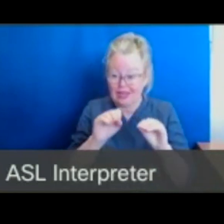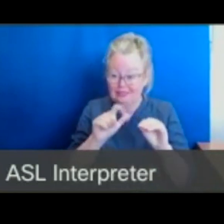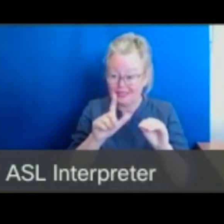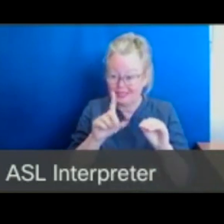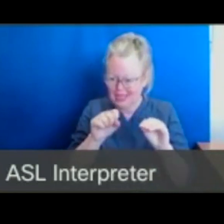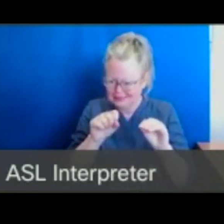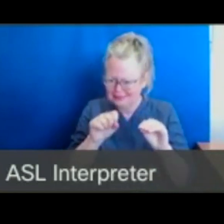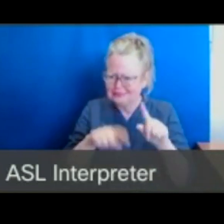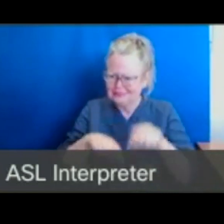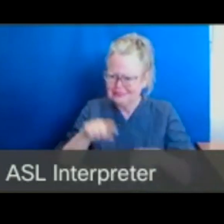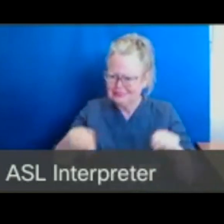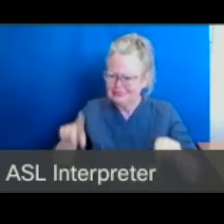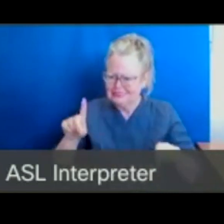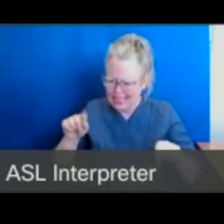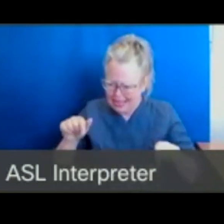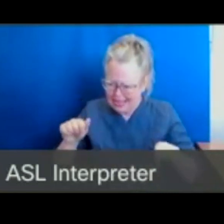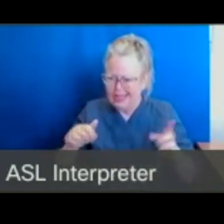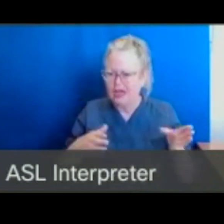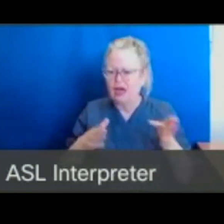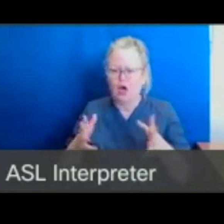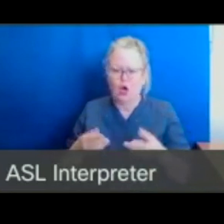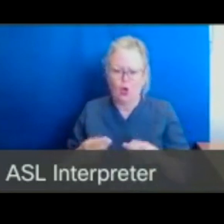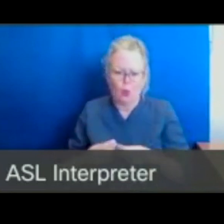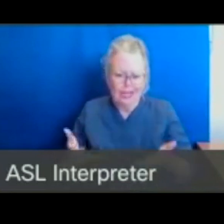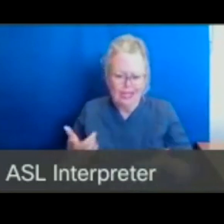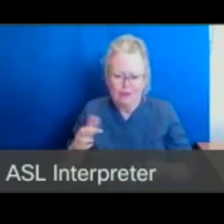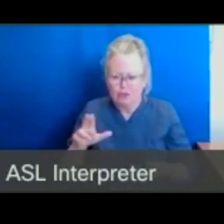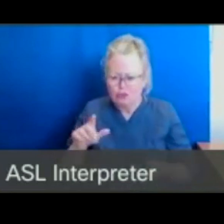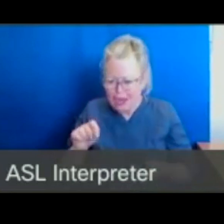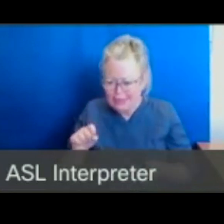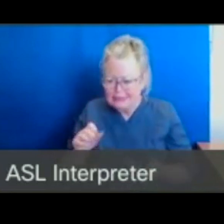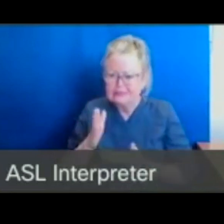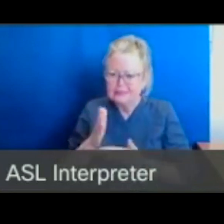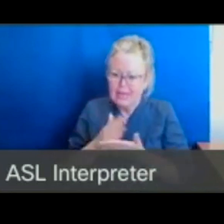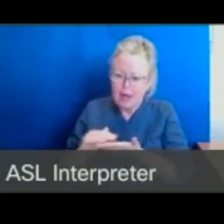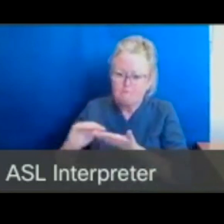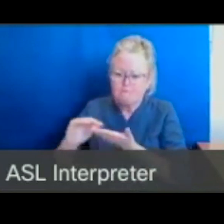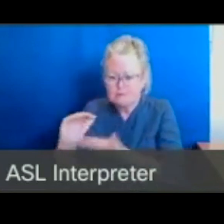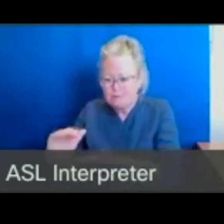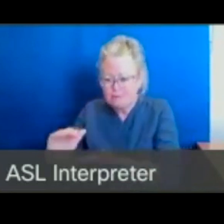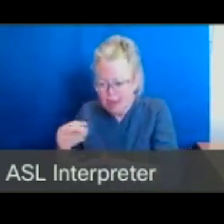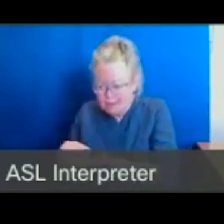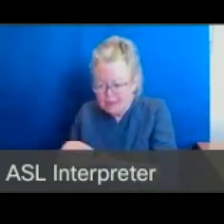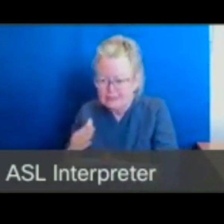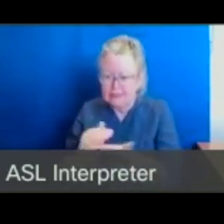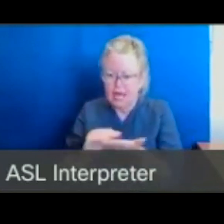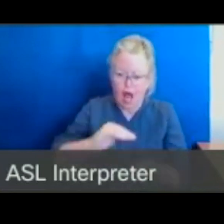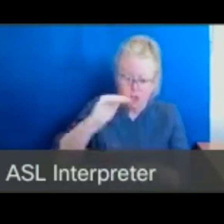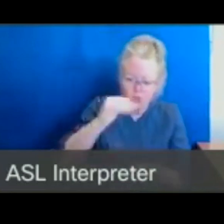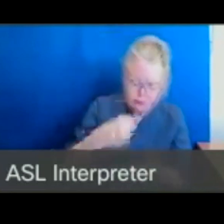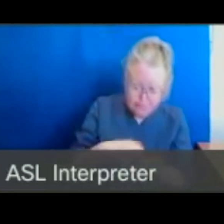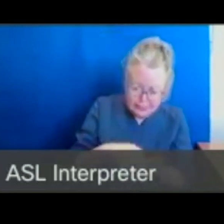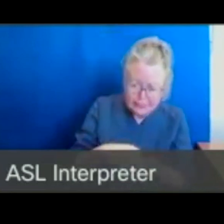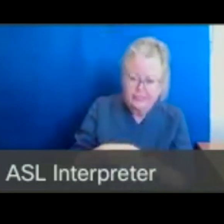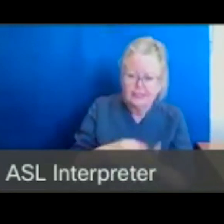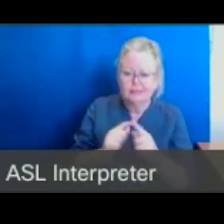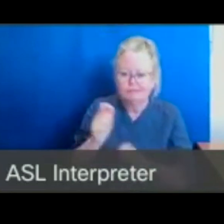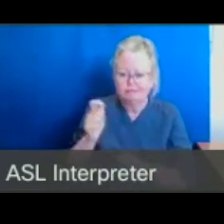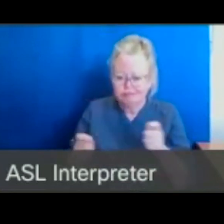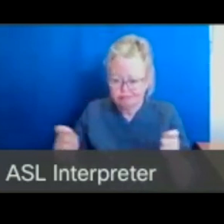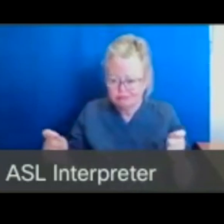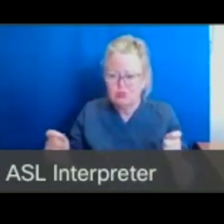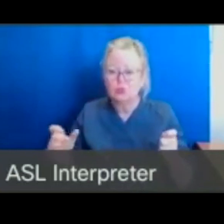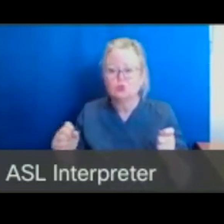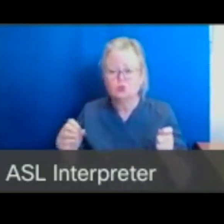provided grants in varying amounts to states, and states have proposed to bring different